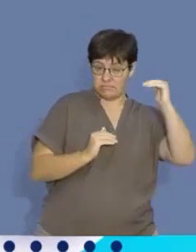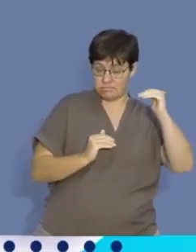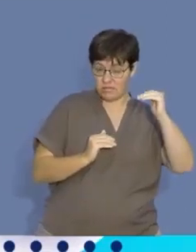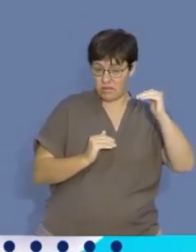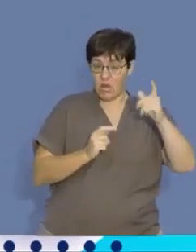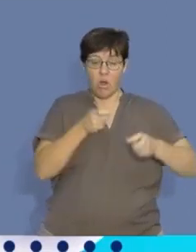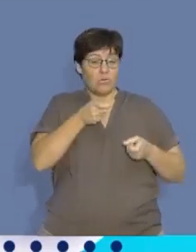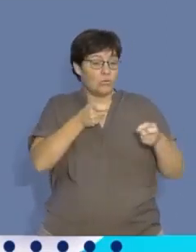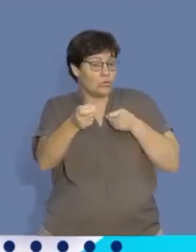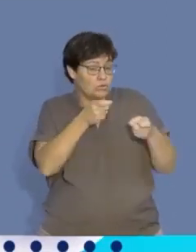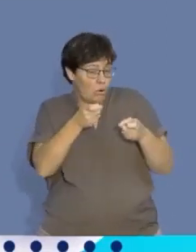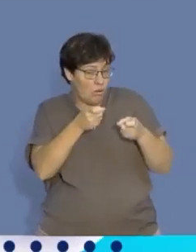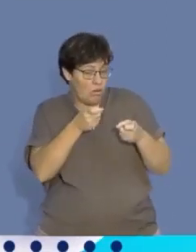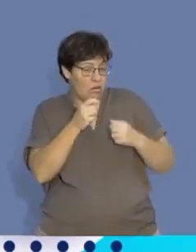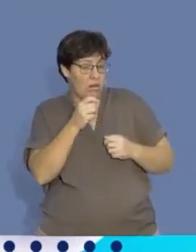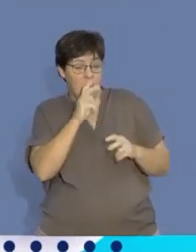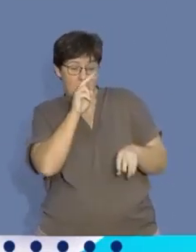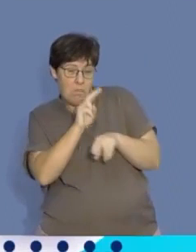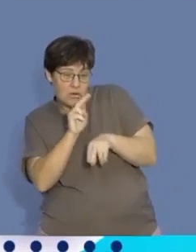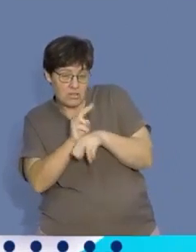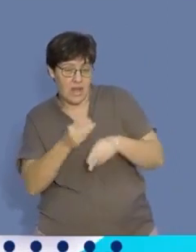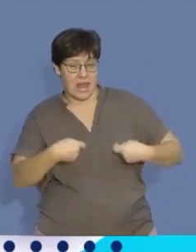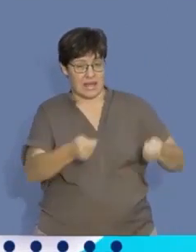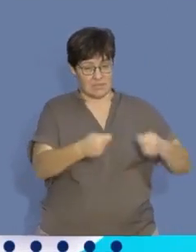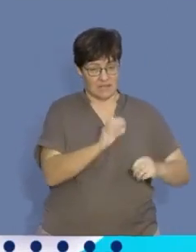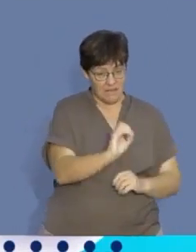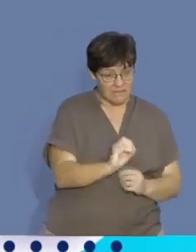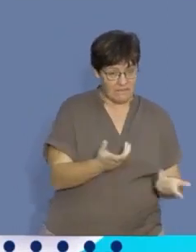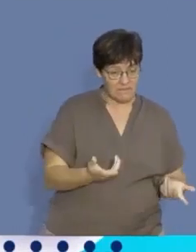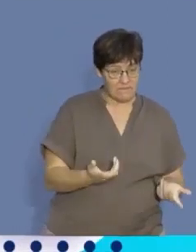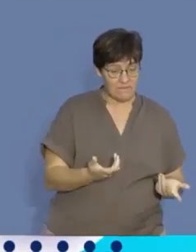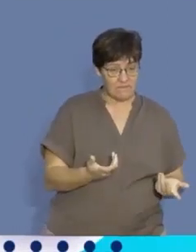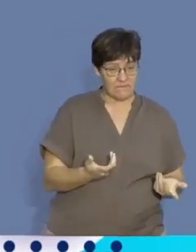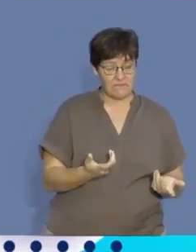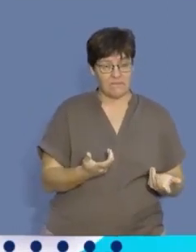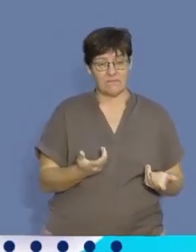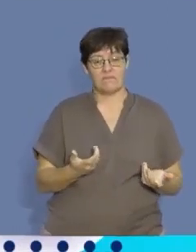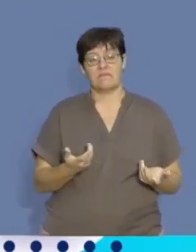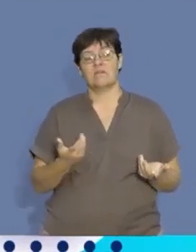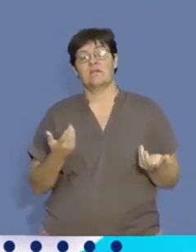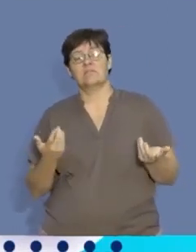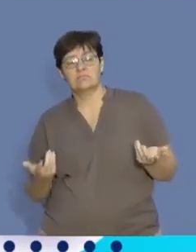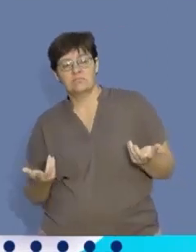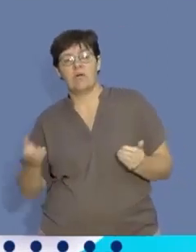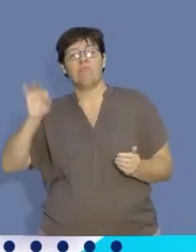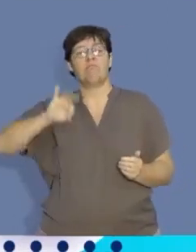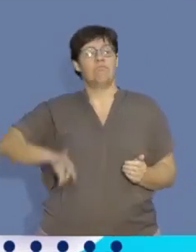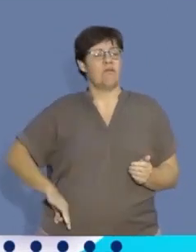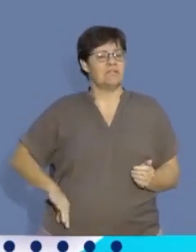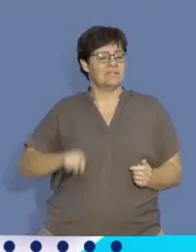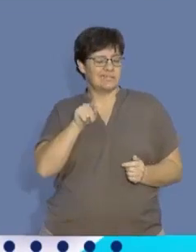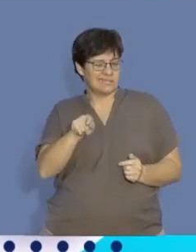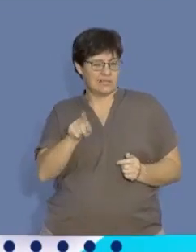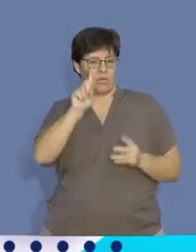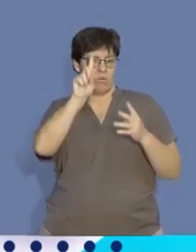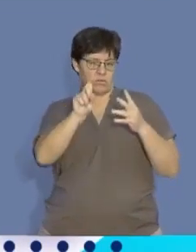to control? Were you able to monitor your expenses? So obviously, when we look at profitability, those